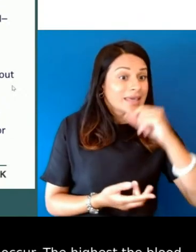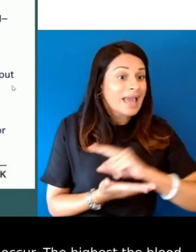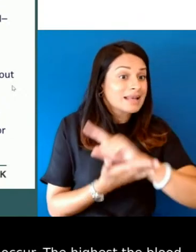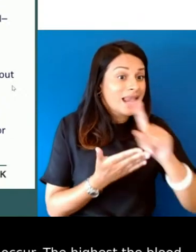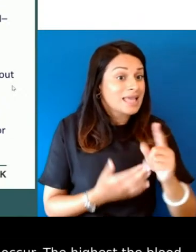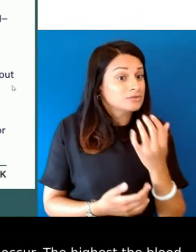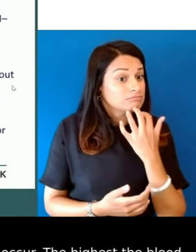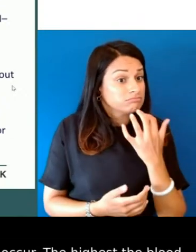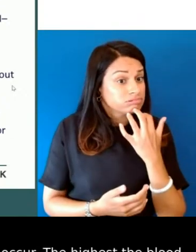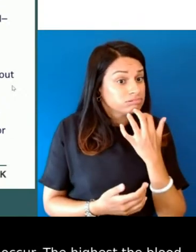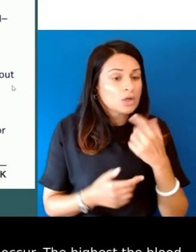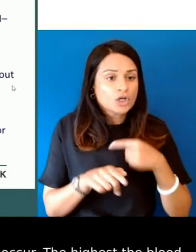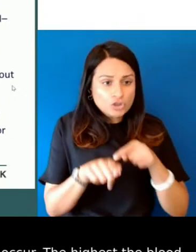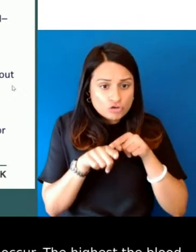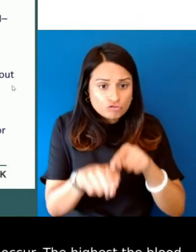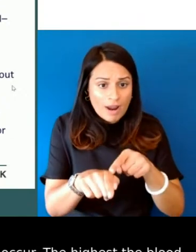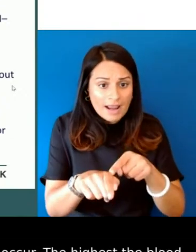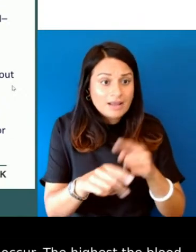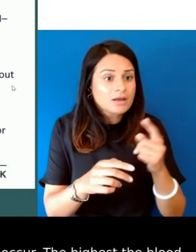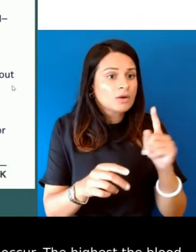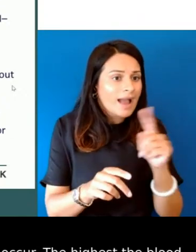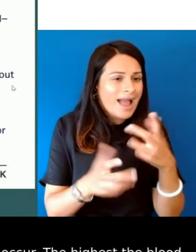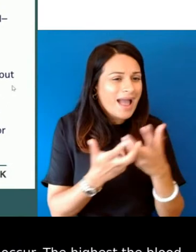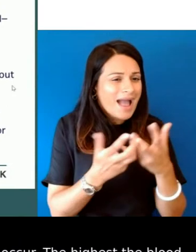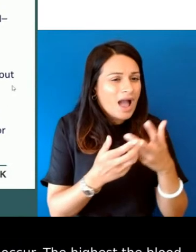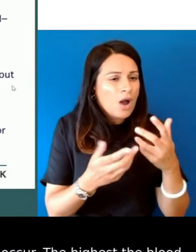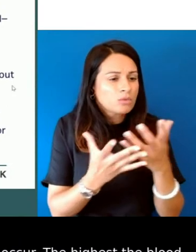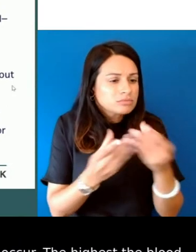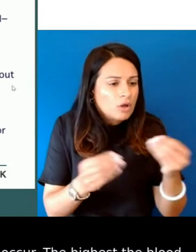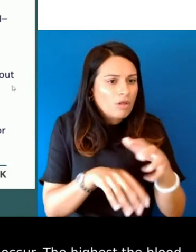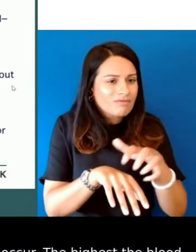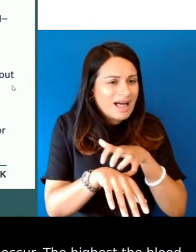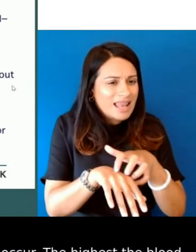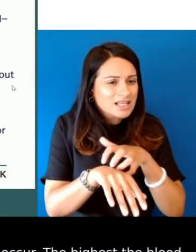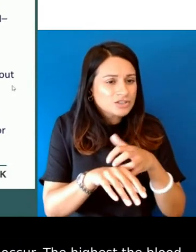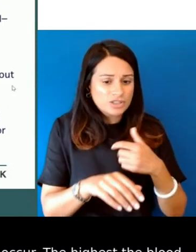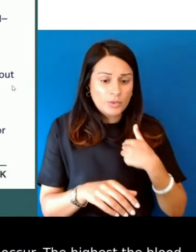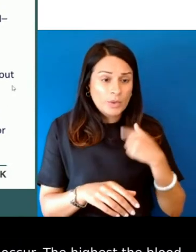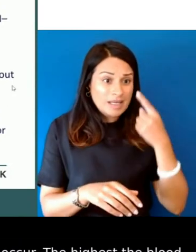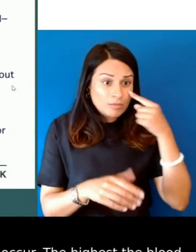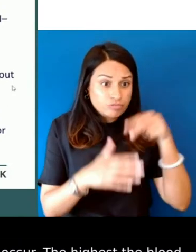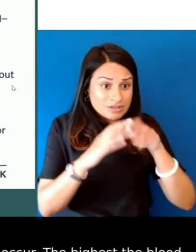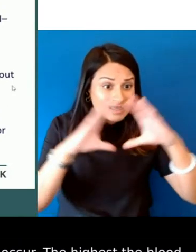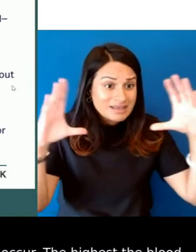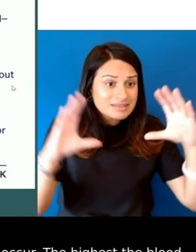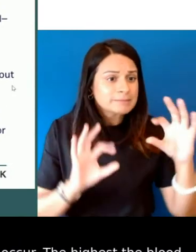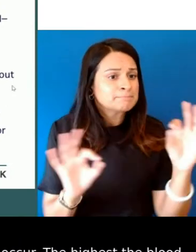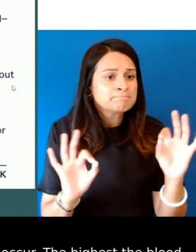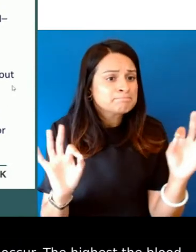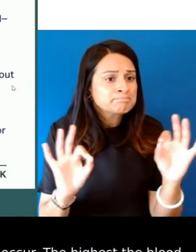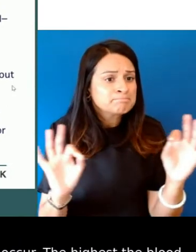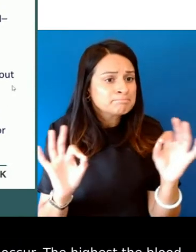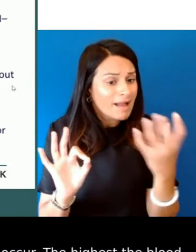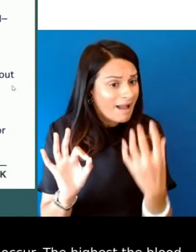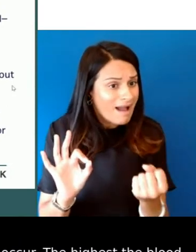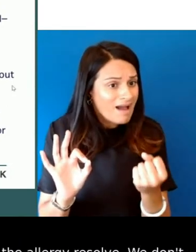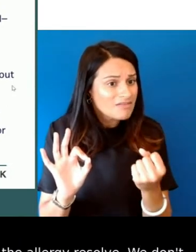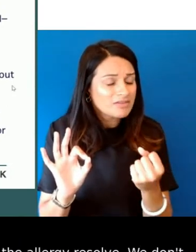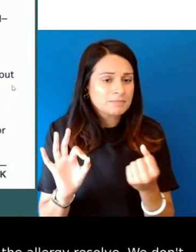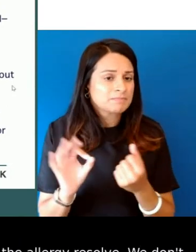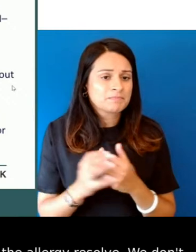allergy seeming to resolve we don't use it to predict whether there's an allergy there in the first place as i've said if you're